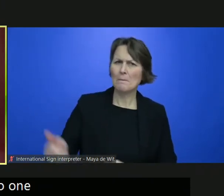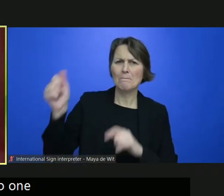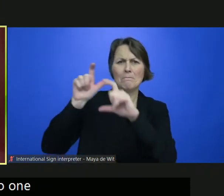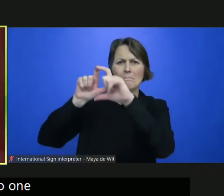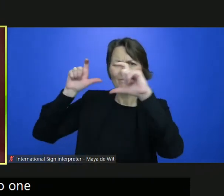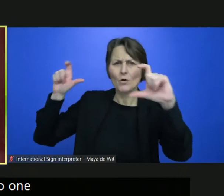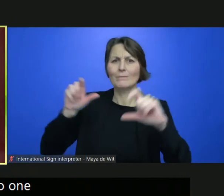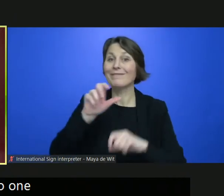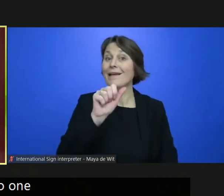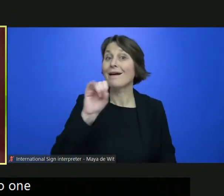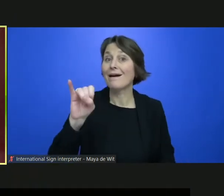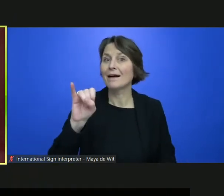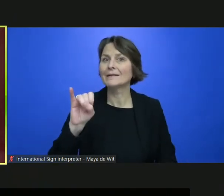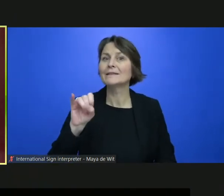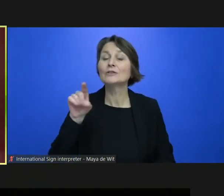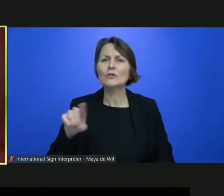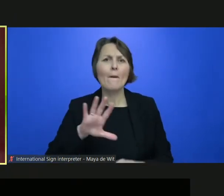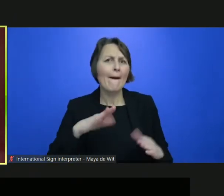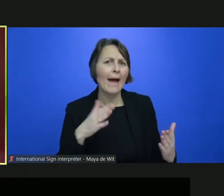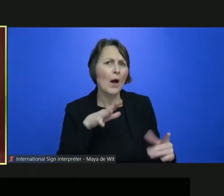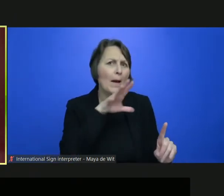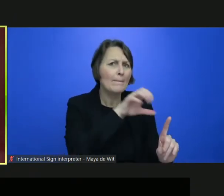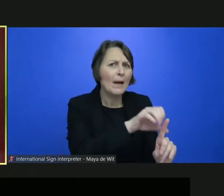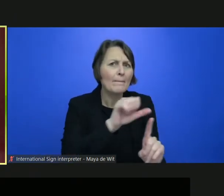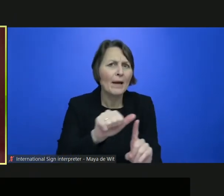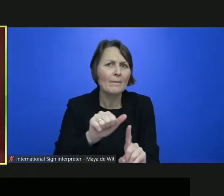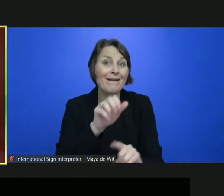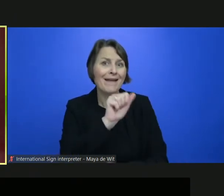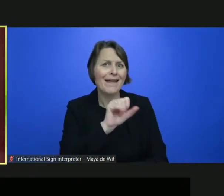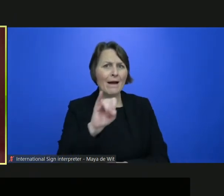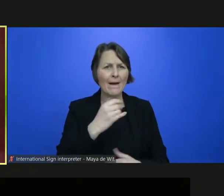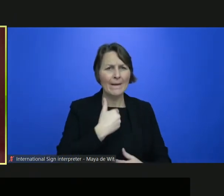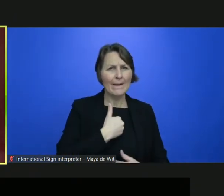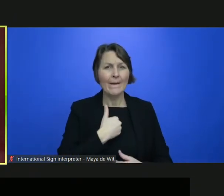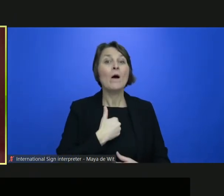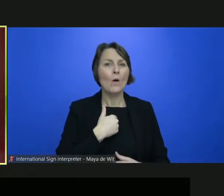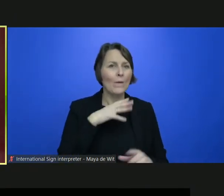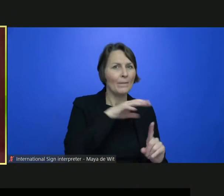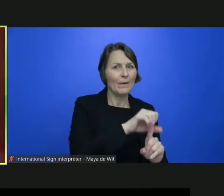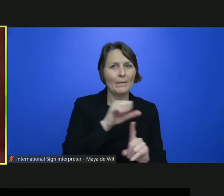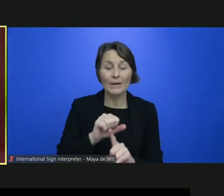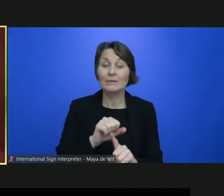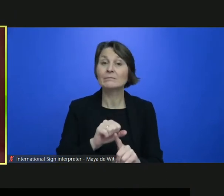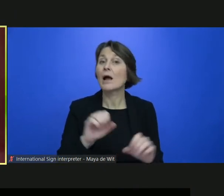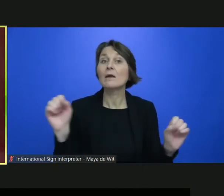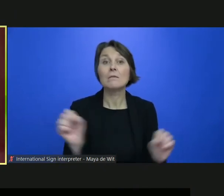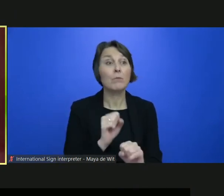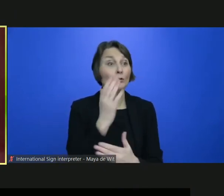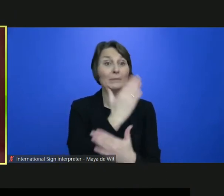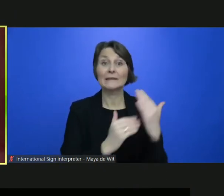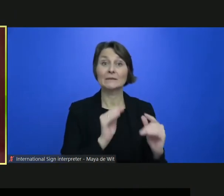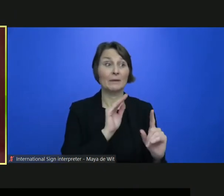tool designed to detect AI bias can't detect disability bias because, and I quote, well, they aren't in the